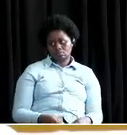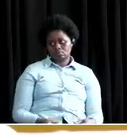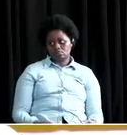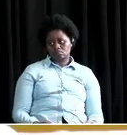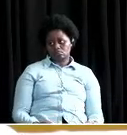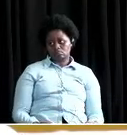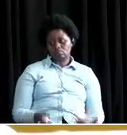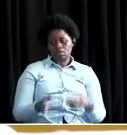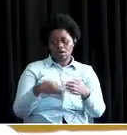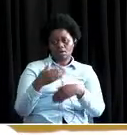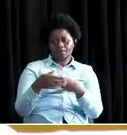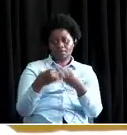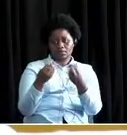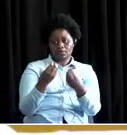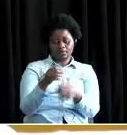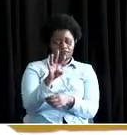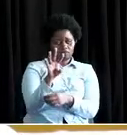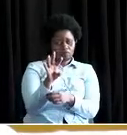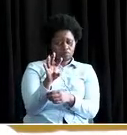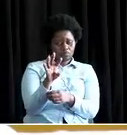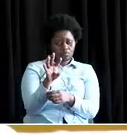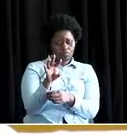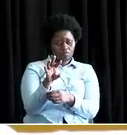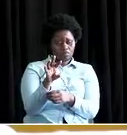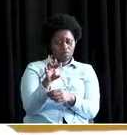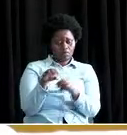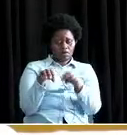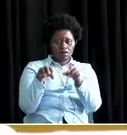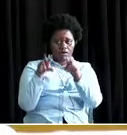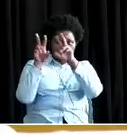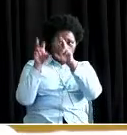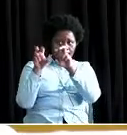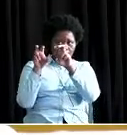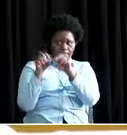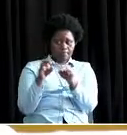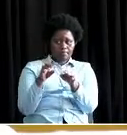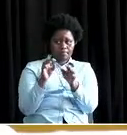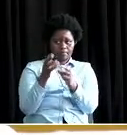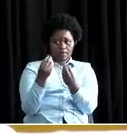Then after number 4 is item number 5.